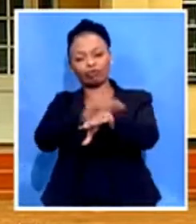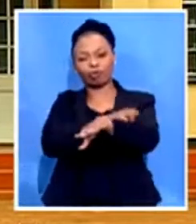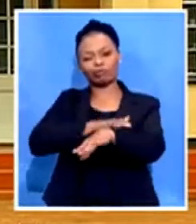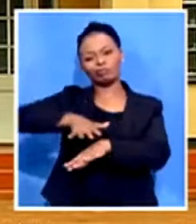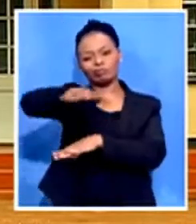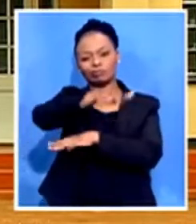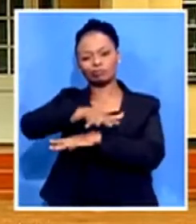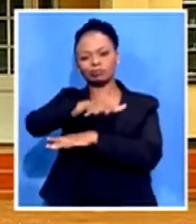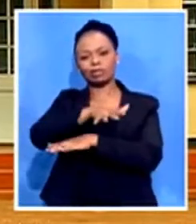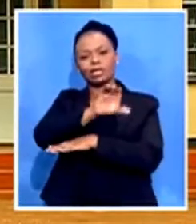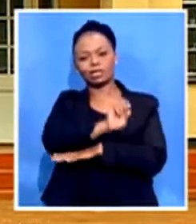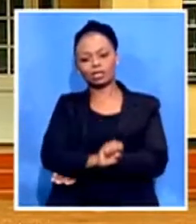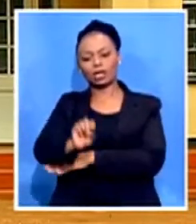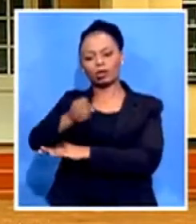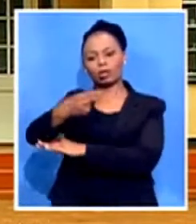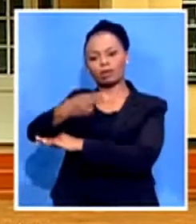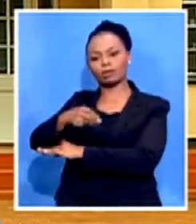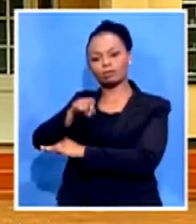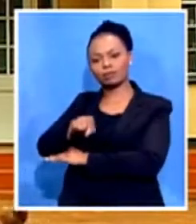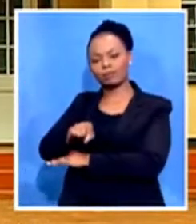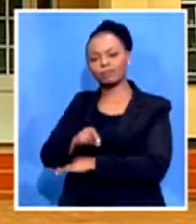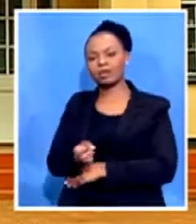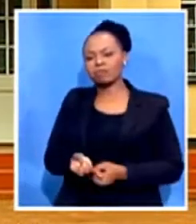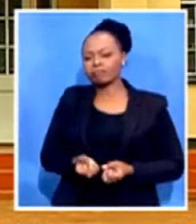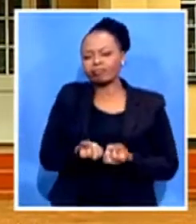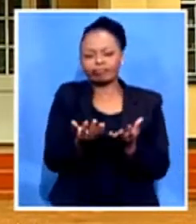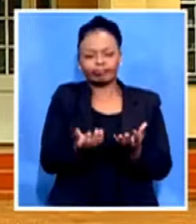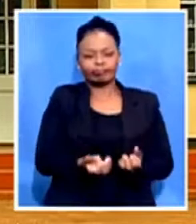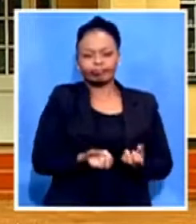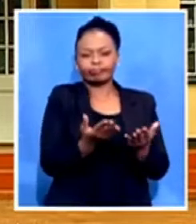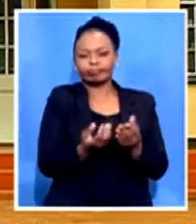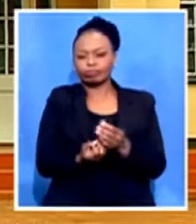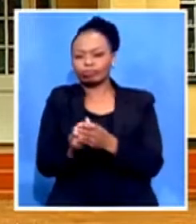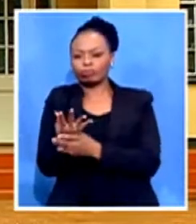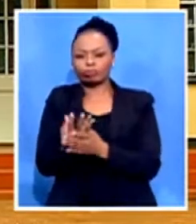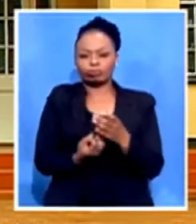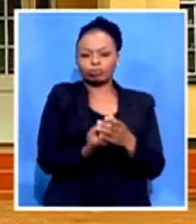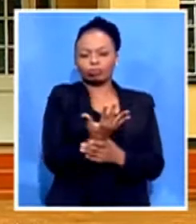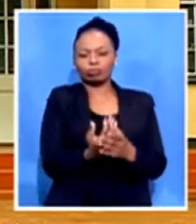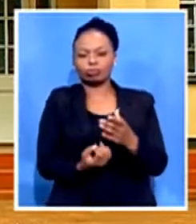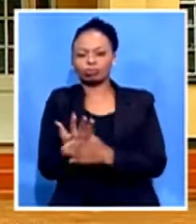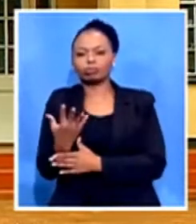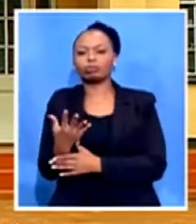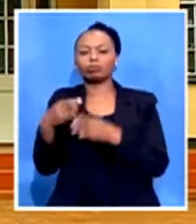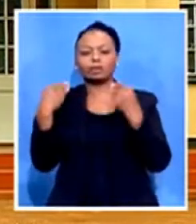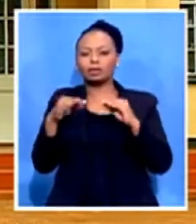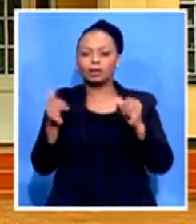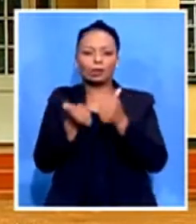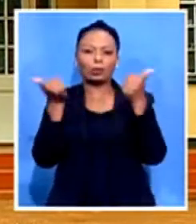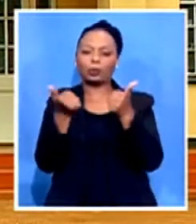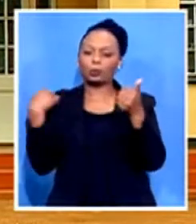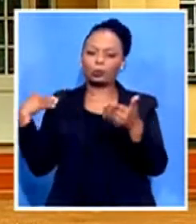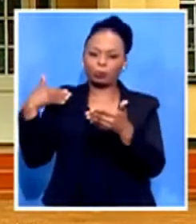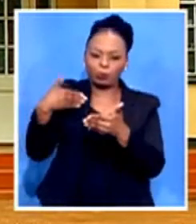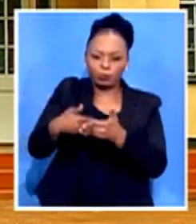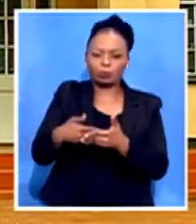an enormous amount of revenue over the years, and being an economic lifeline for thousands and